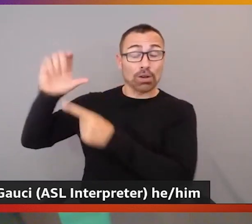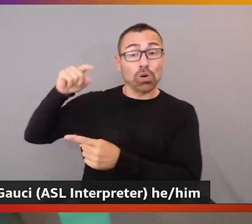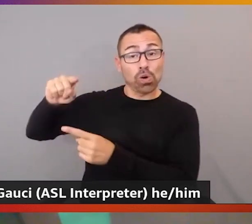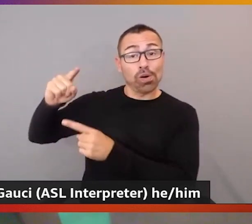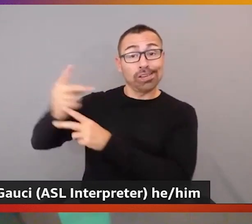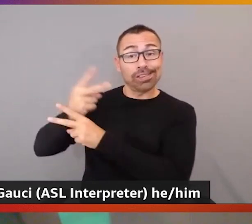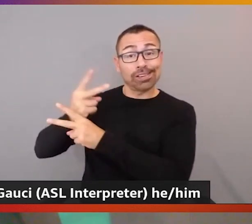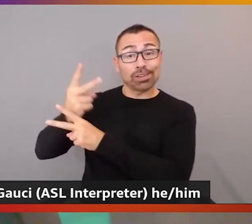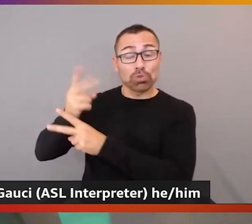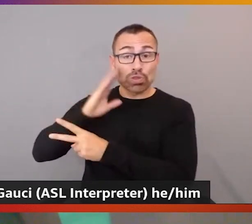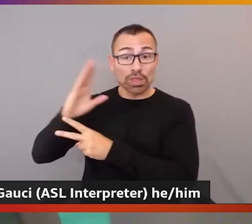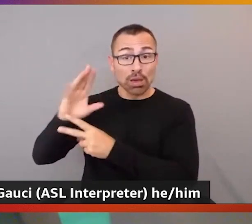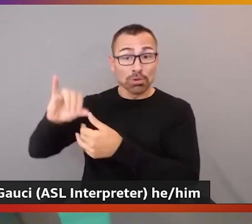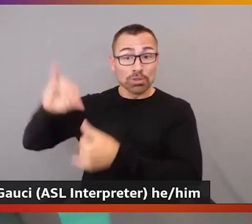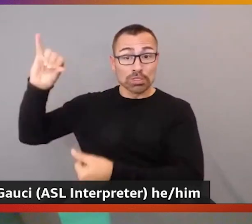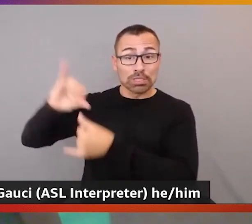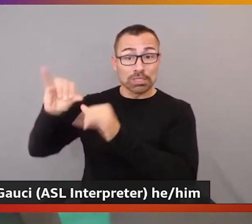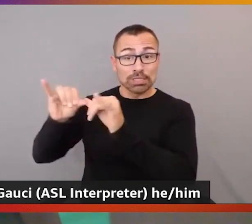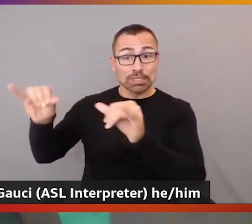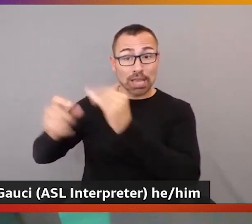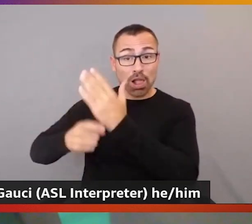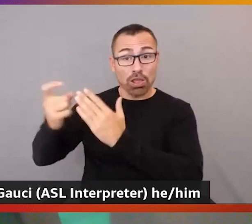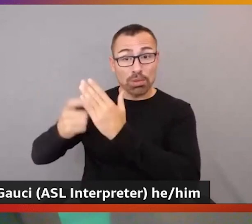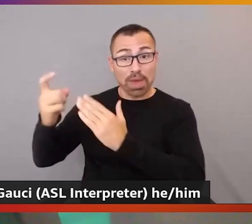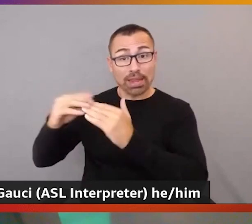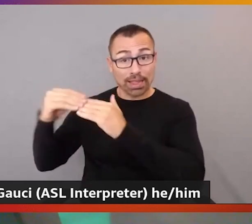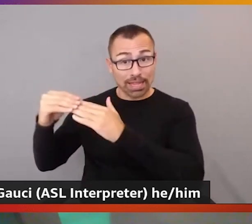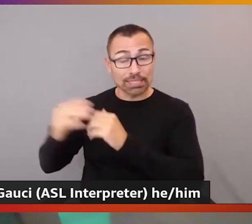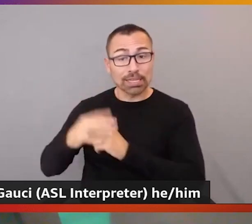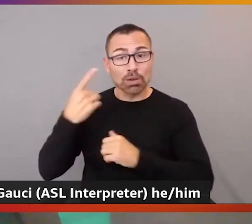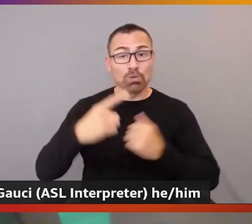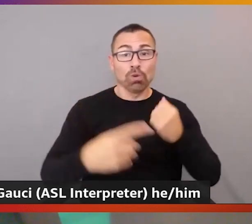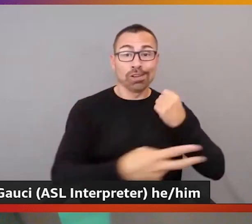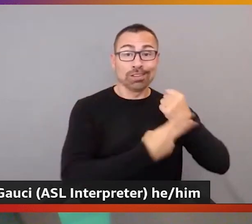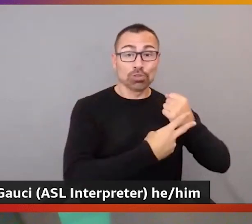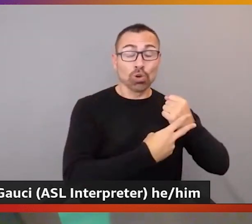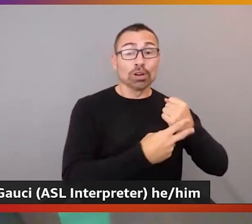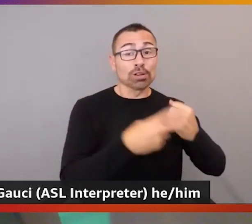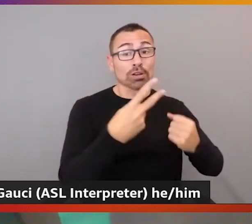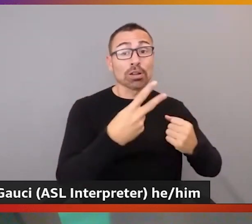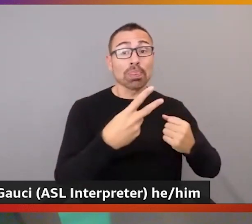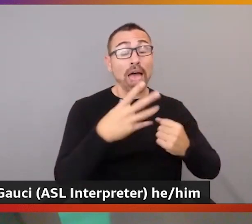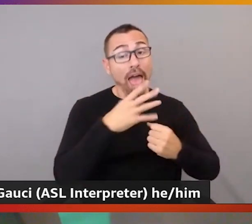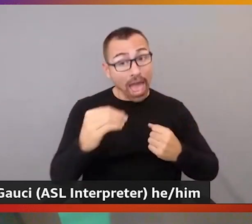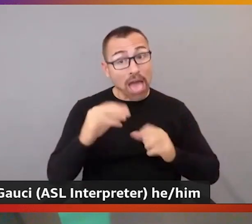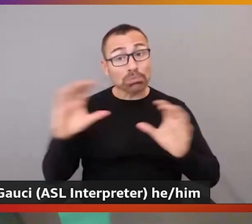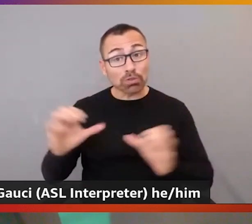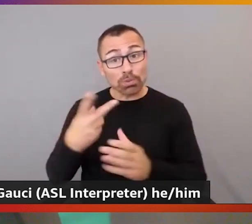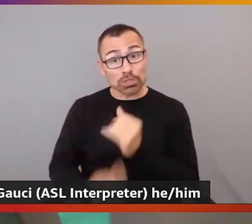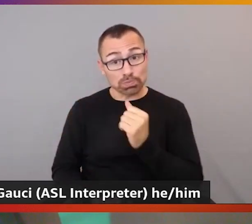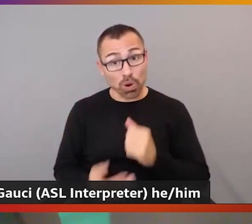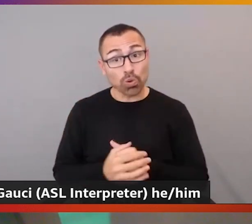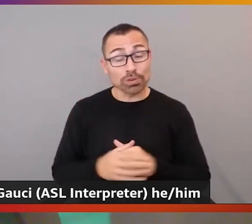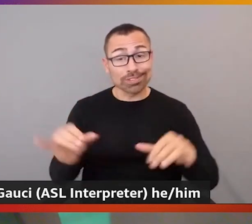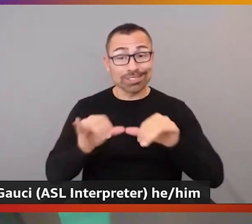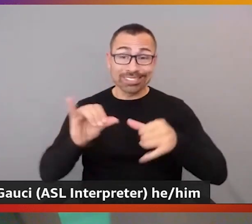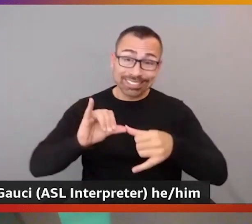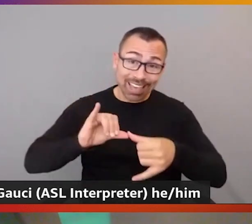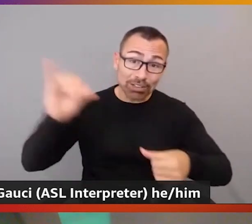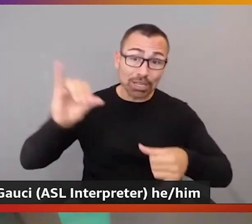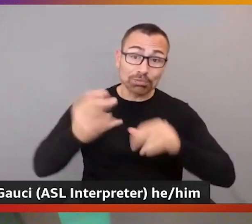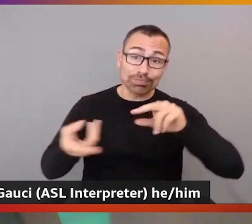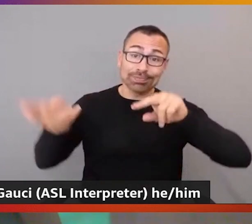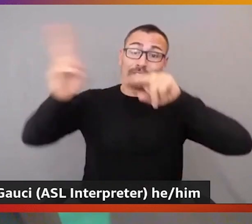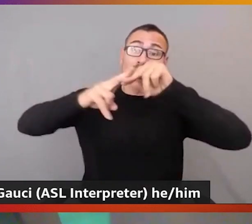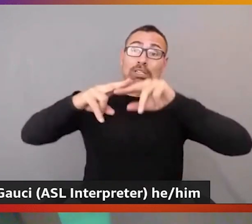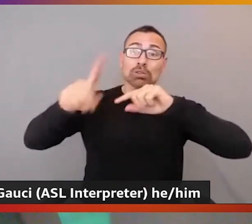elastically, and from the storage side specifically for storage and performance, right? It just scales up when your application needs it, when your application demands